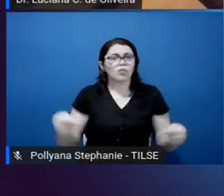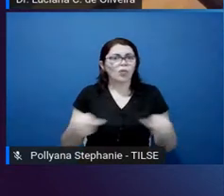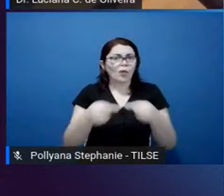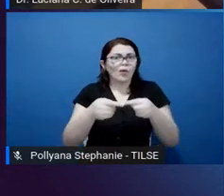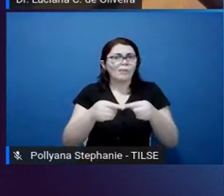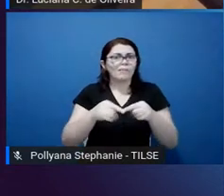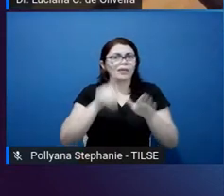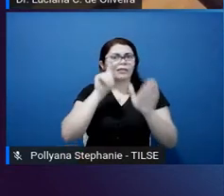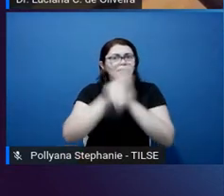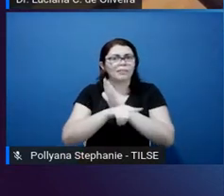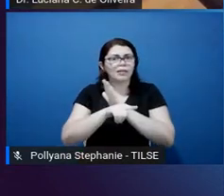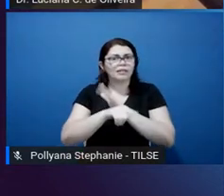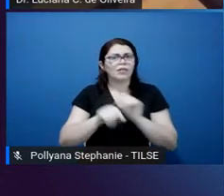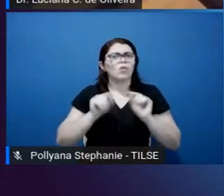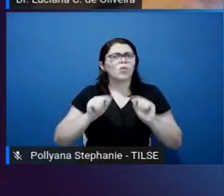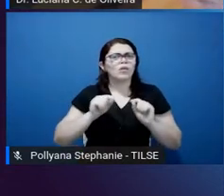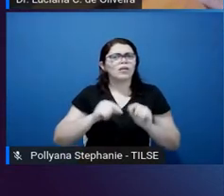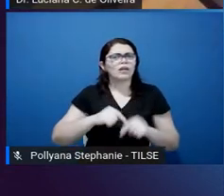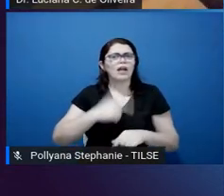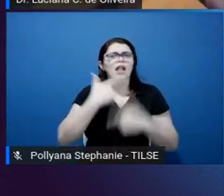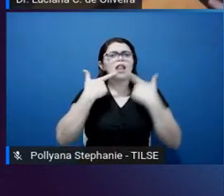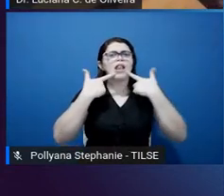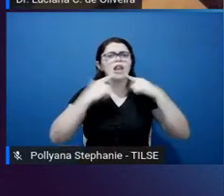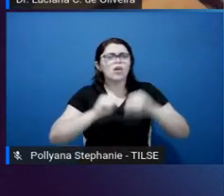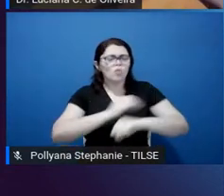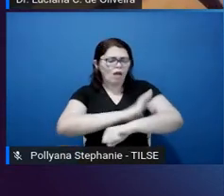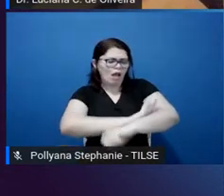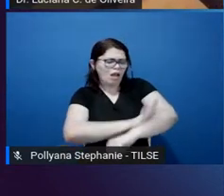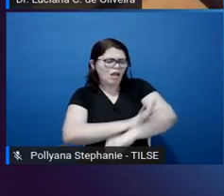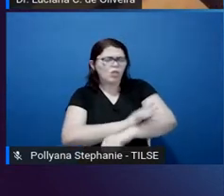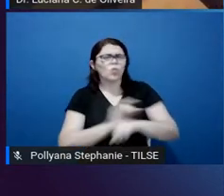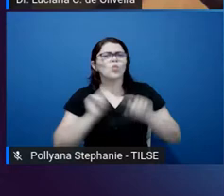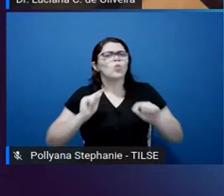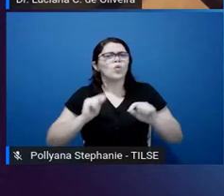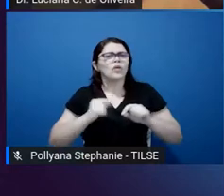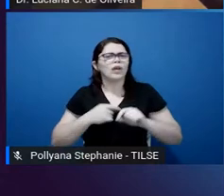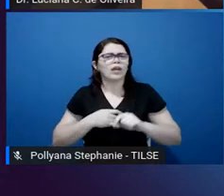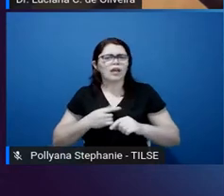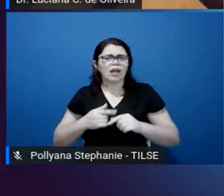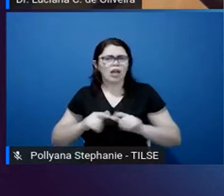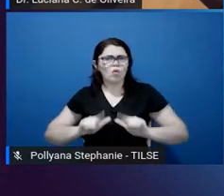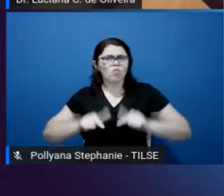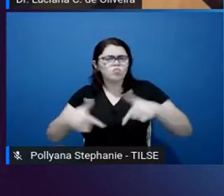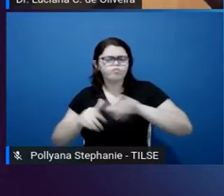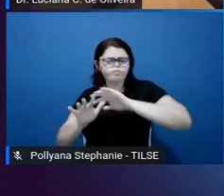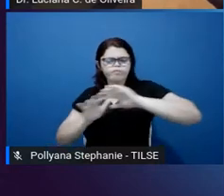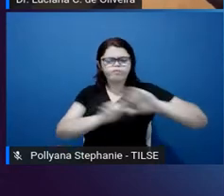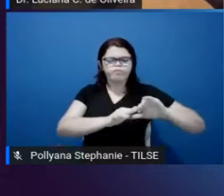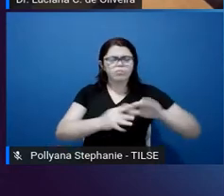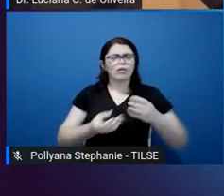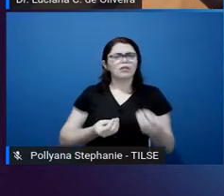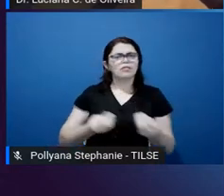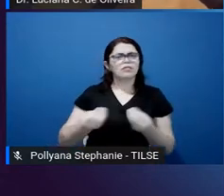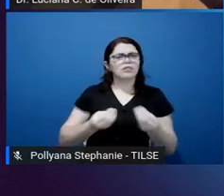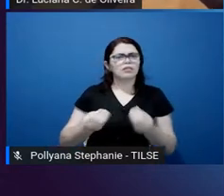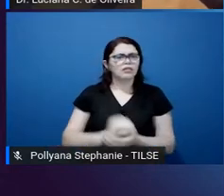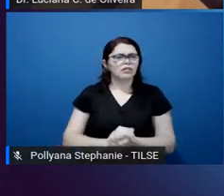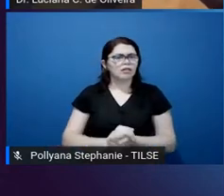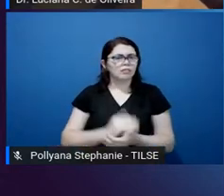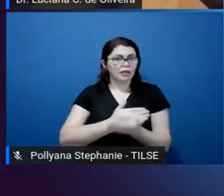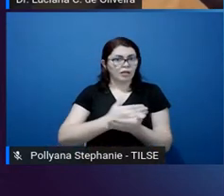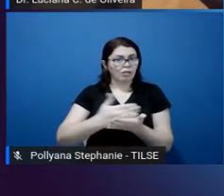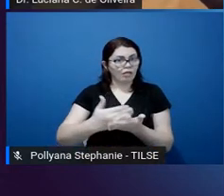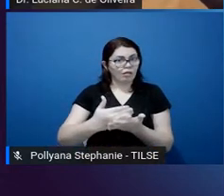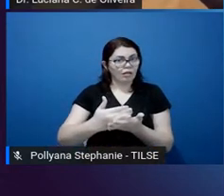what is linguistic racism and how do we fight against it? So starting out with some of these